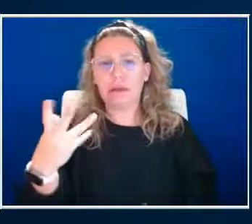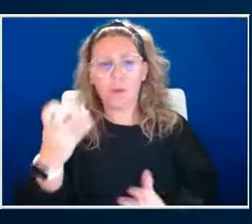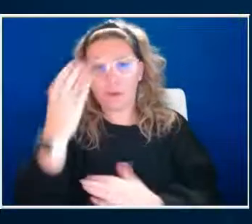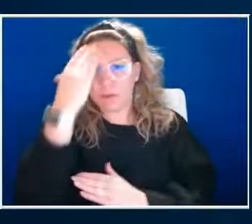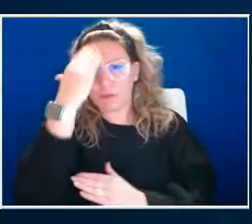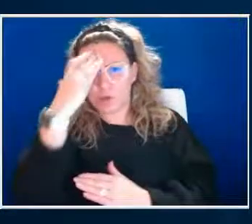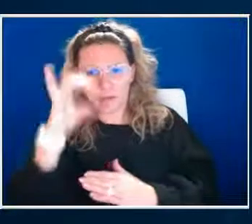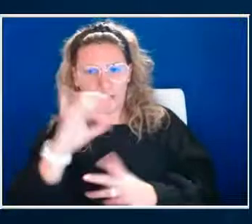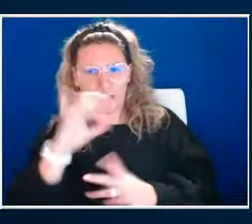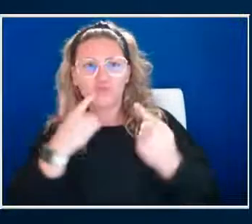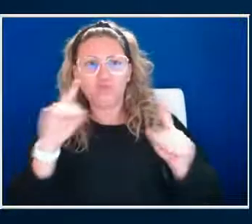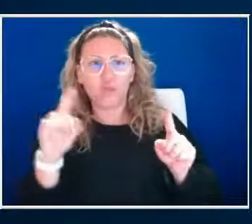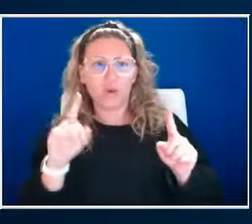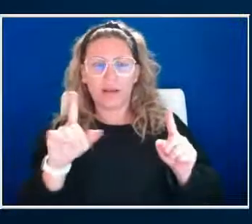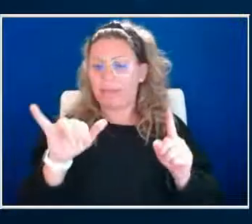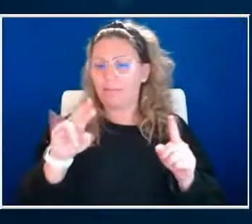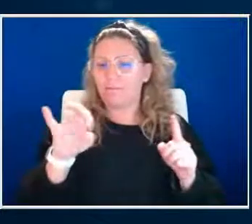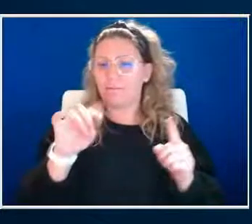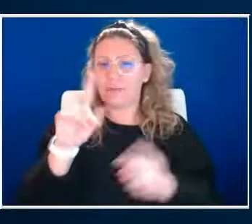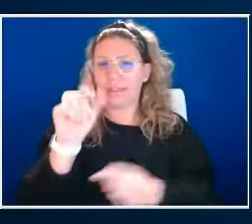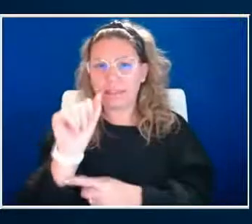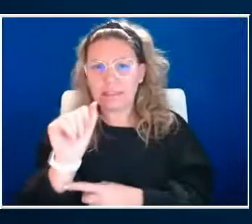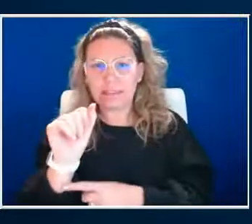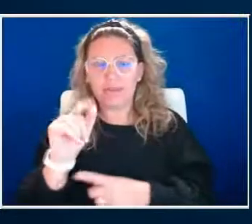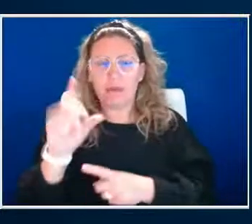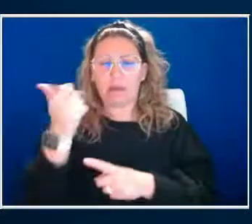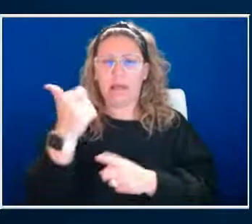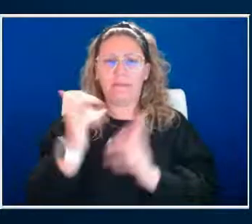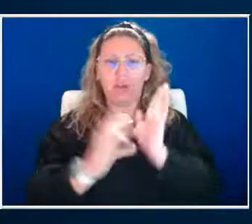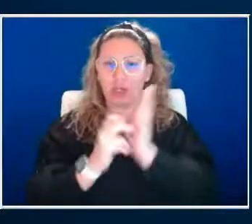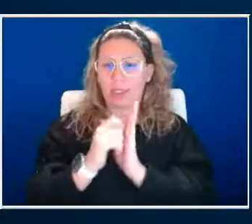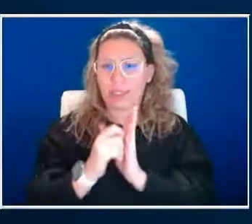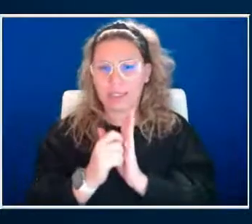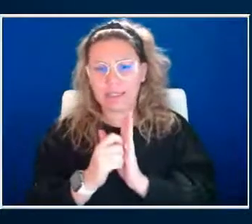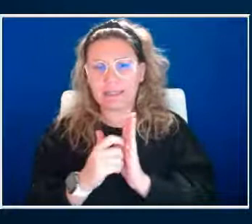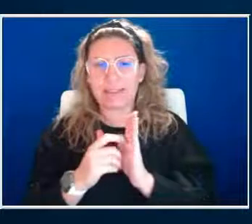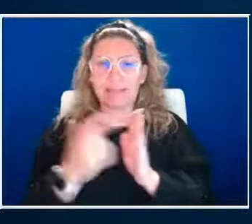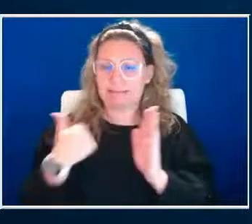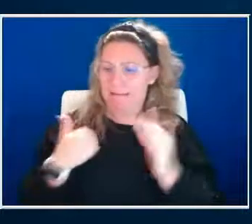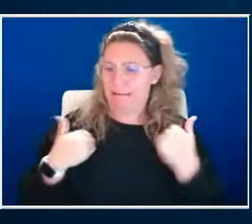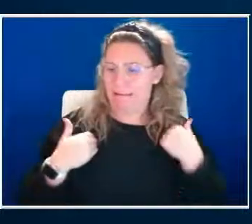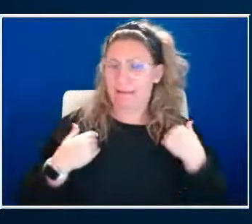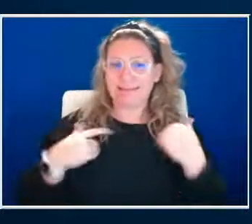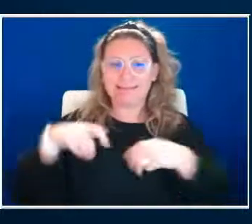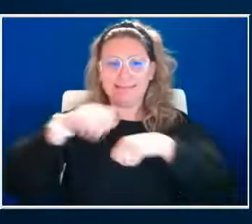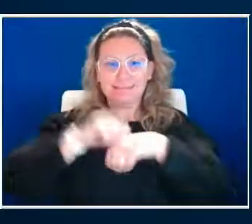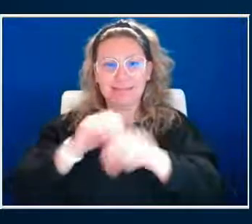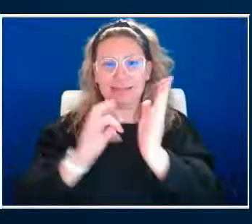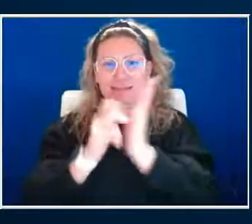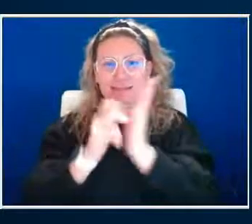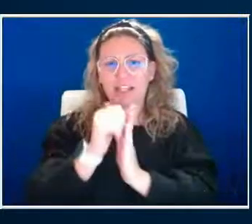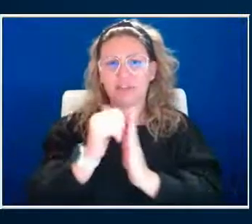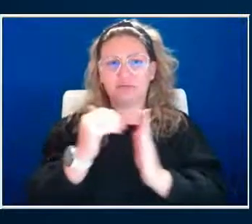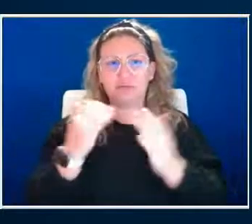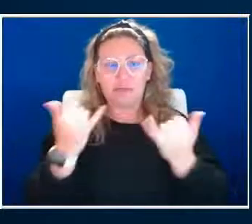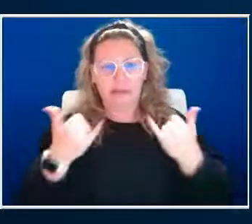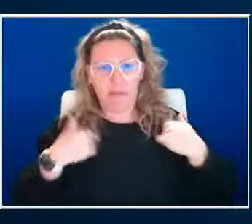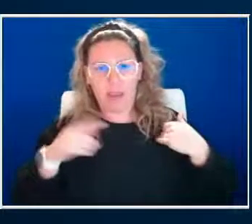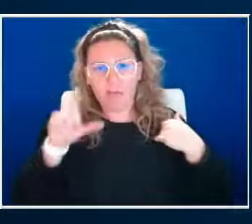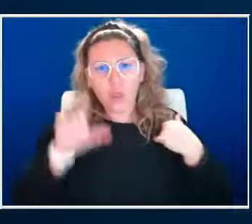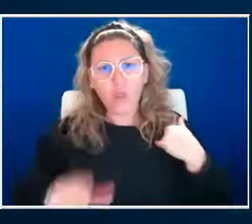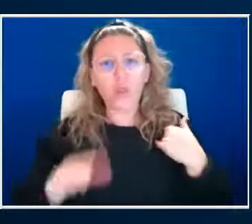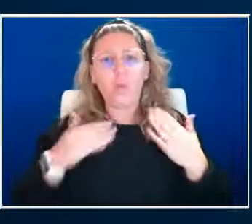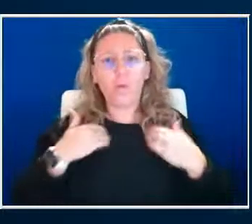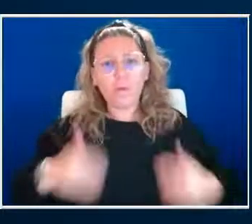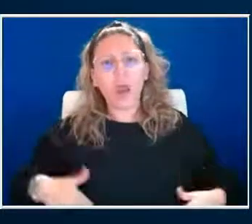cancers? He says, I had melanoma skin cancer and now suffer with lymphedema in my lower extremities. So is that something that happens, or